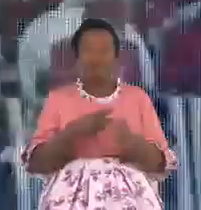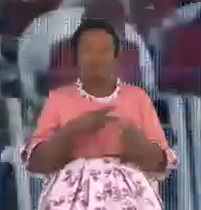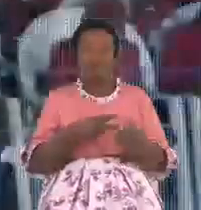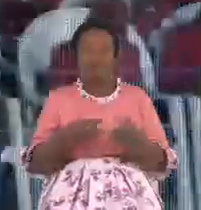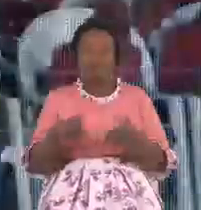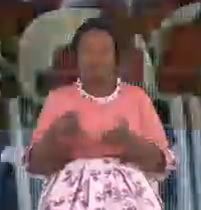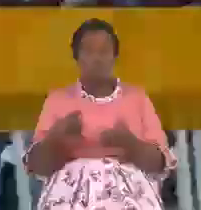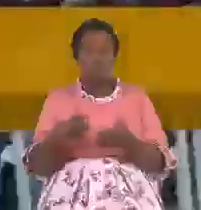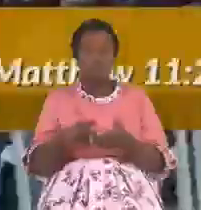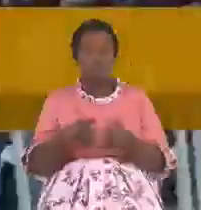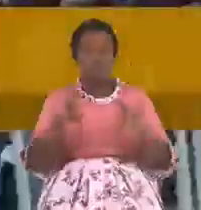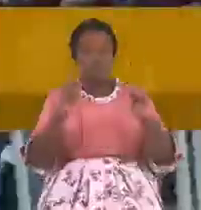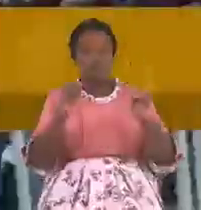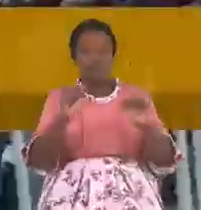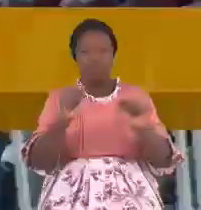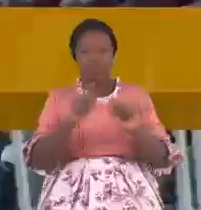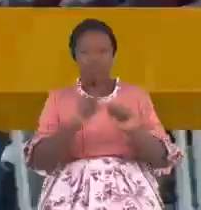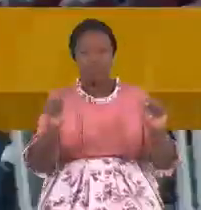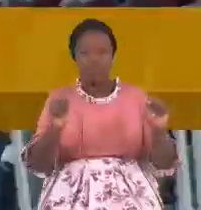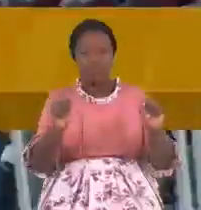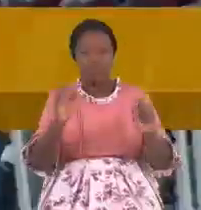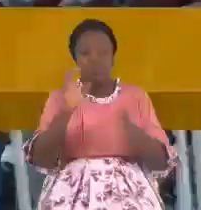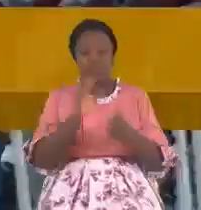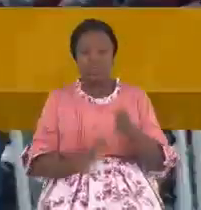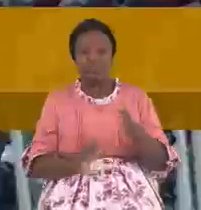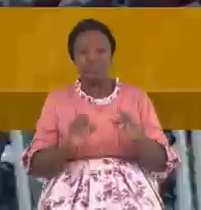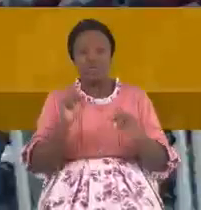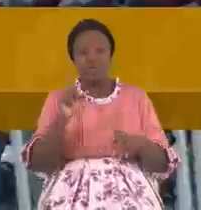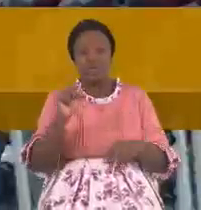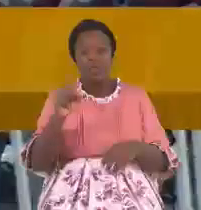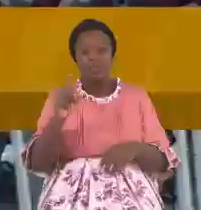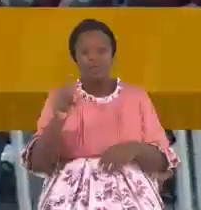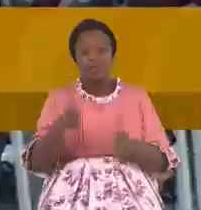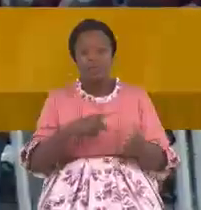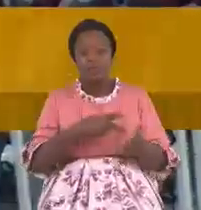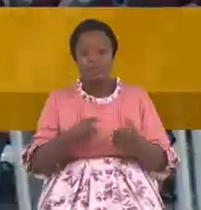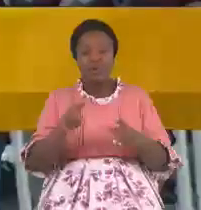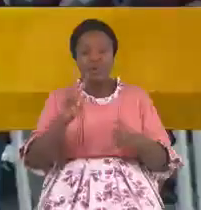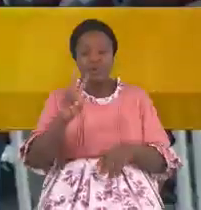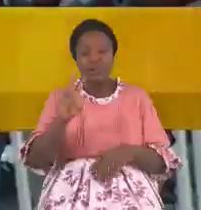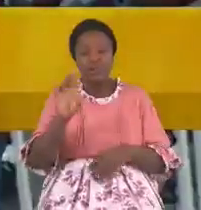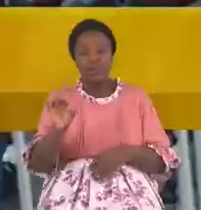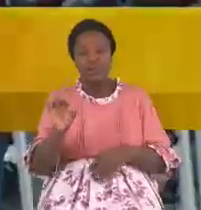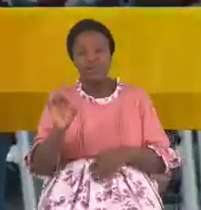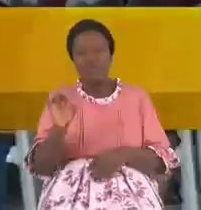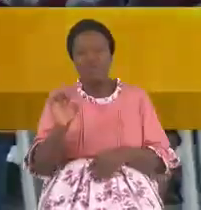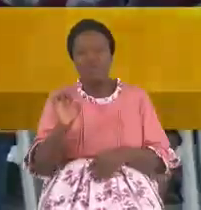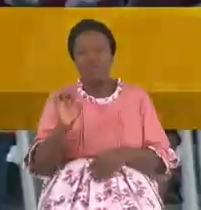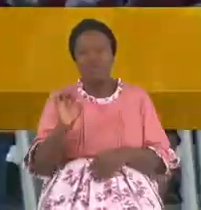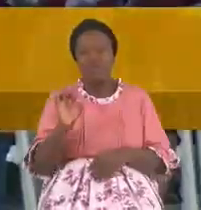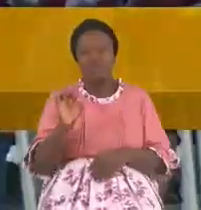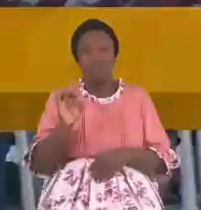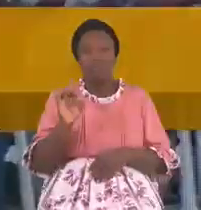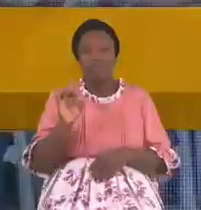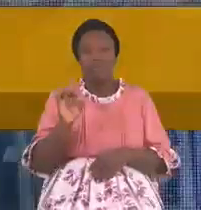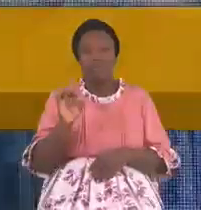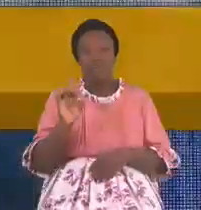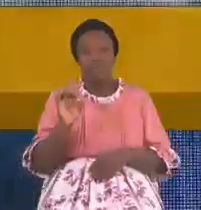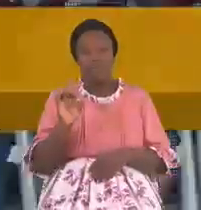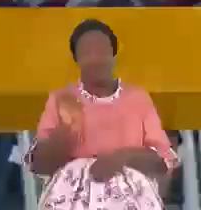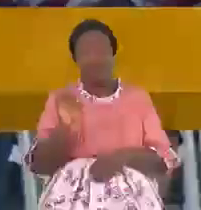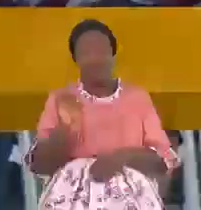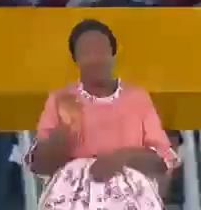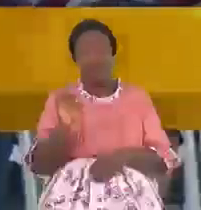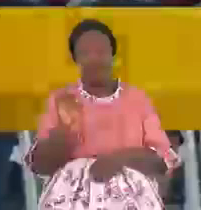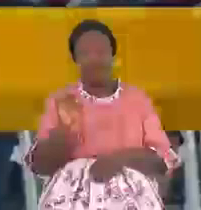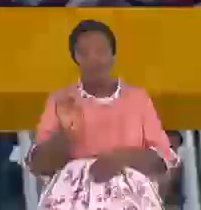matthew chapter 11 we're looking at verse 28 it